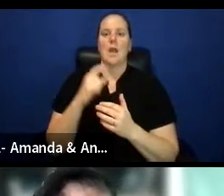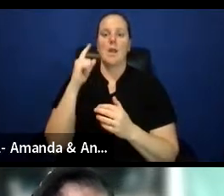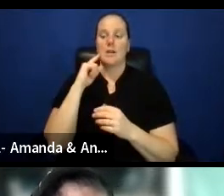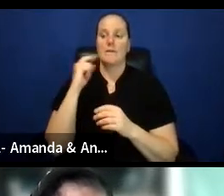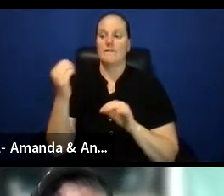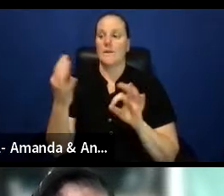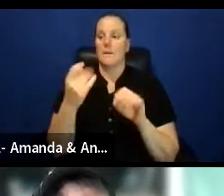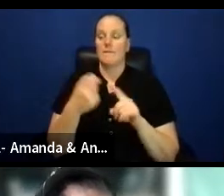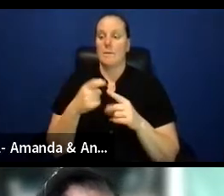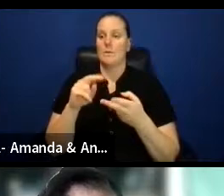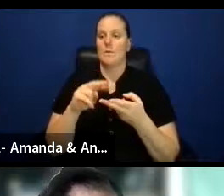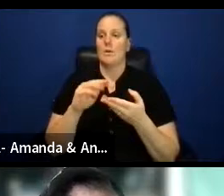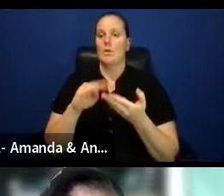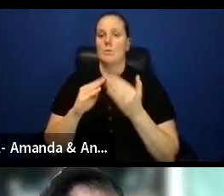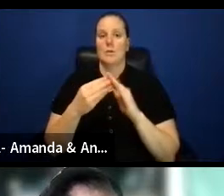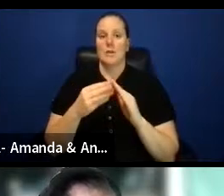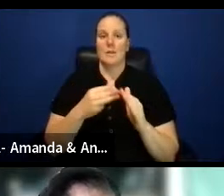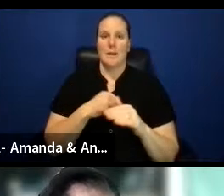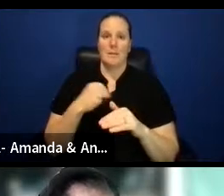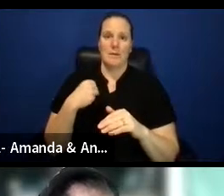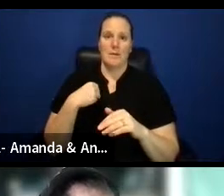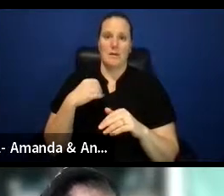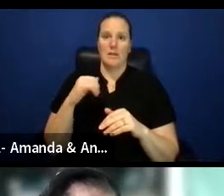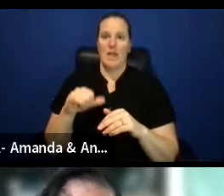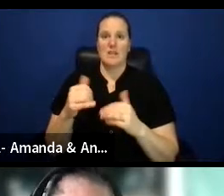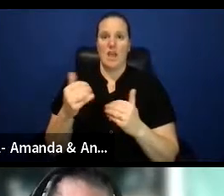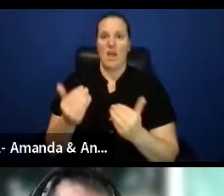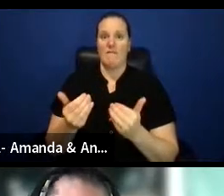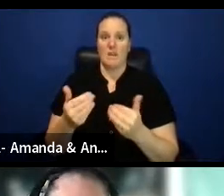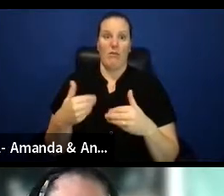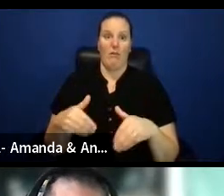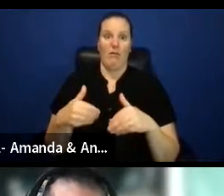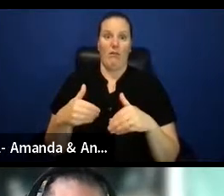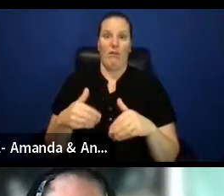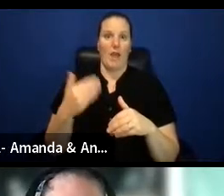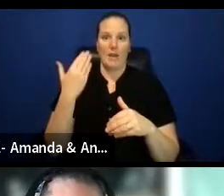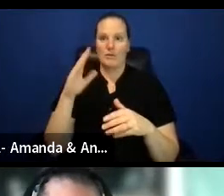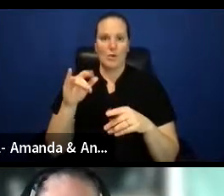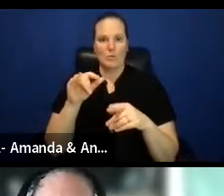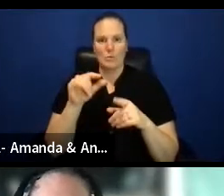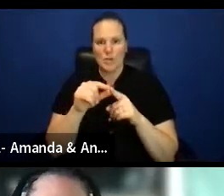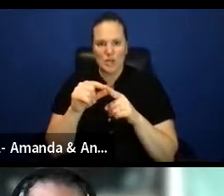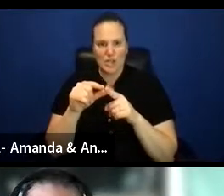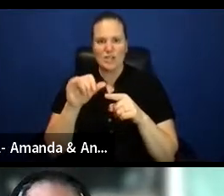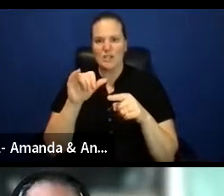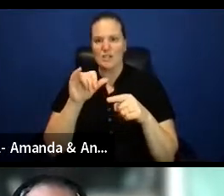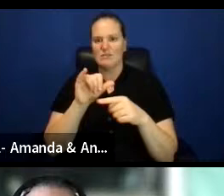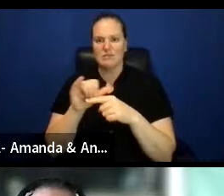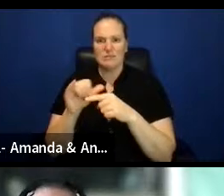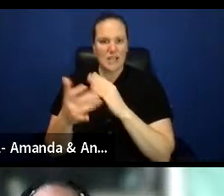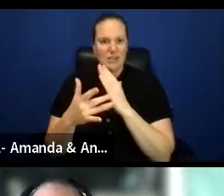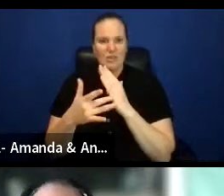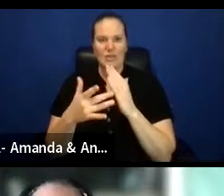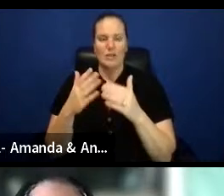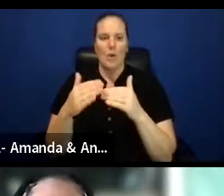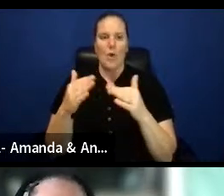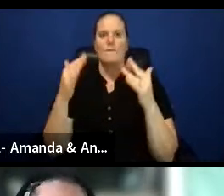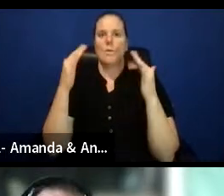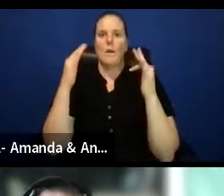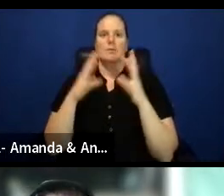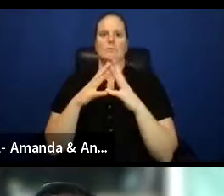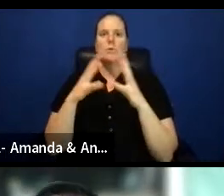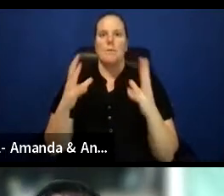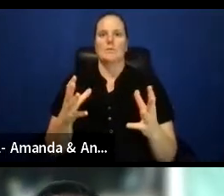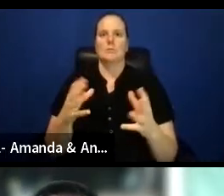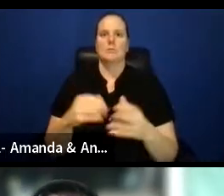from community members is they're like, this is just heavy. Like, I don't know enough technical stuff to make sense of it. I don't know. It's just like an overwhelming amount. And so